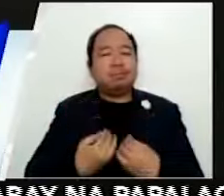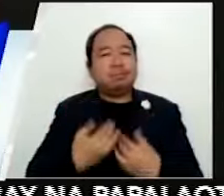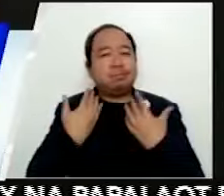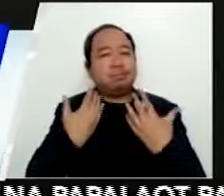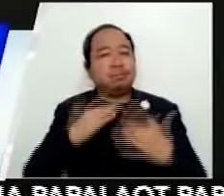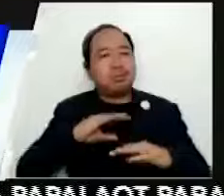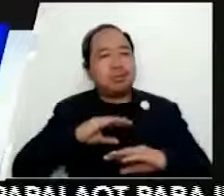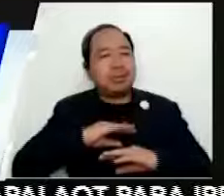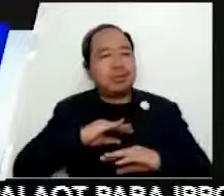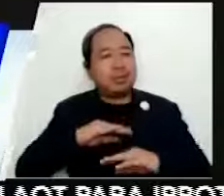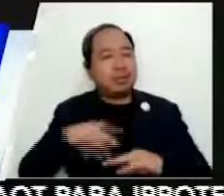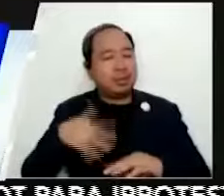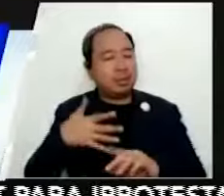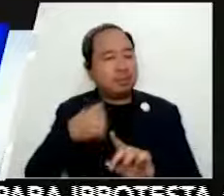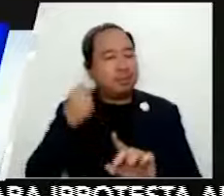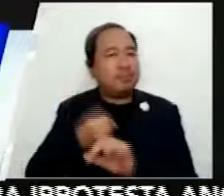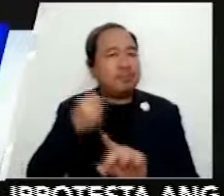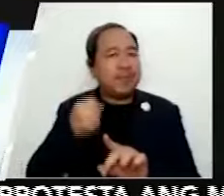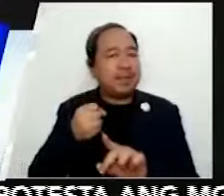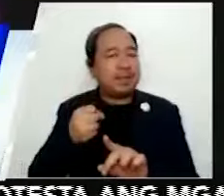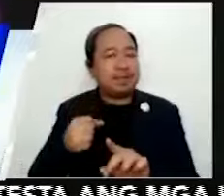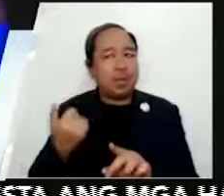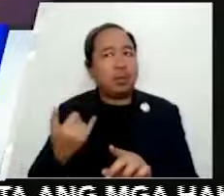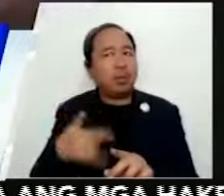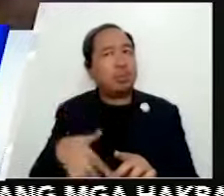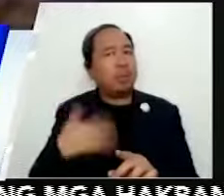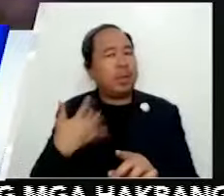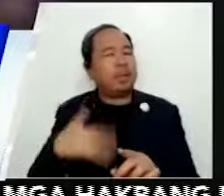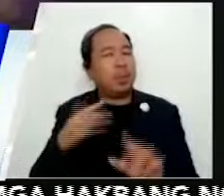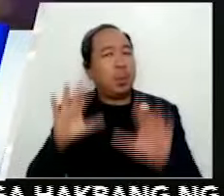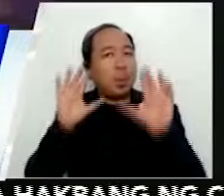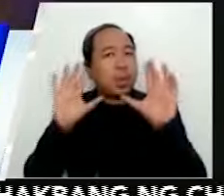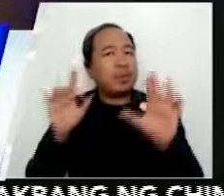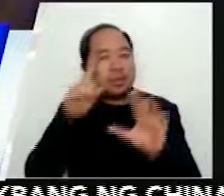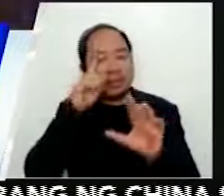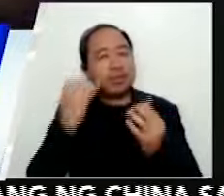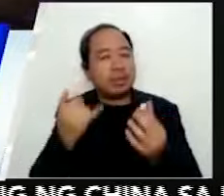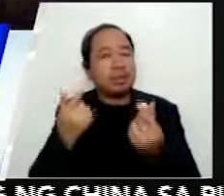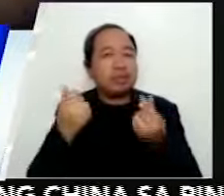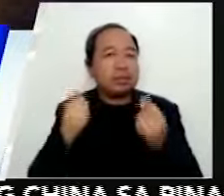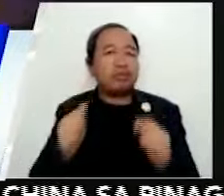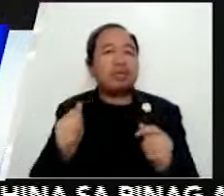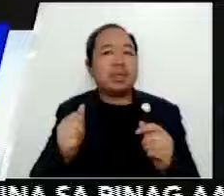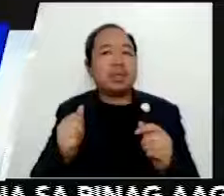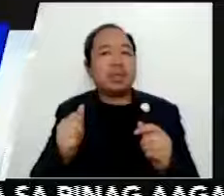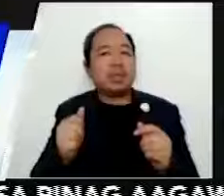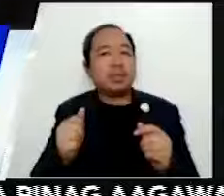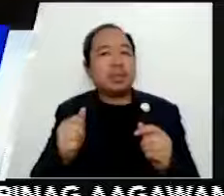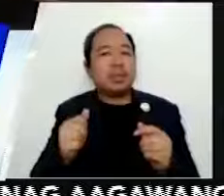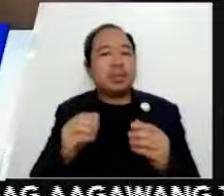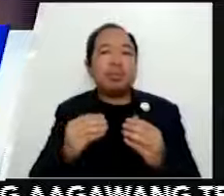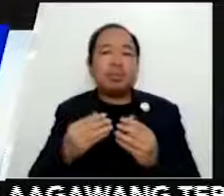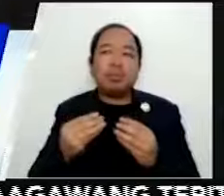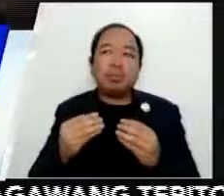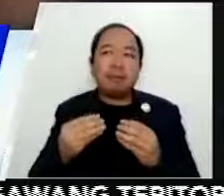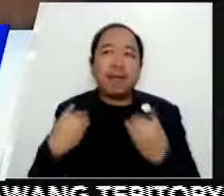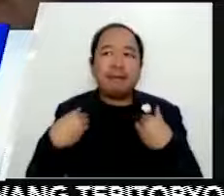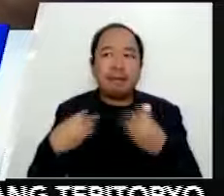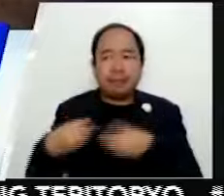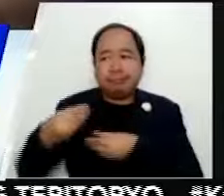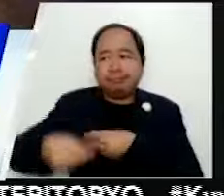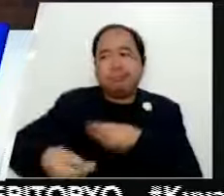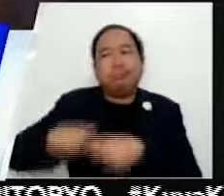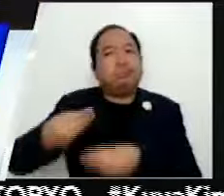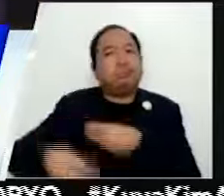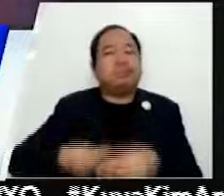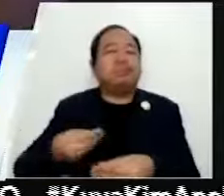impact is so great, because that's what we're all trying to do here. We're all trying to just leave our greatest selves behind